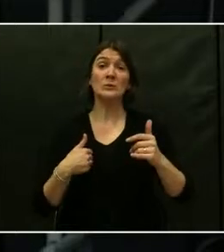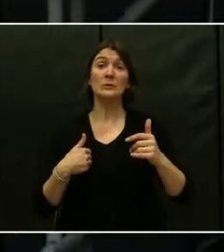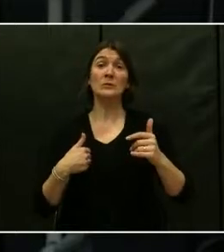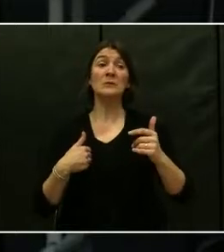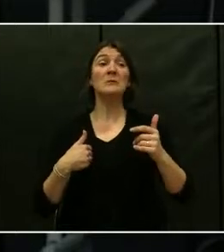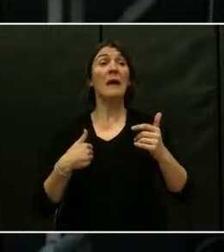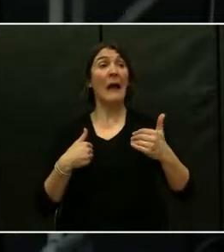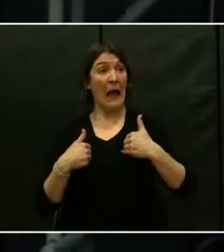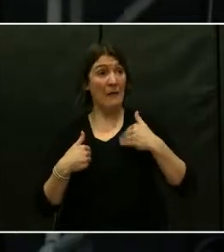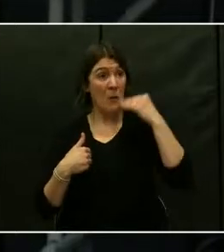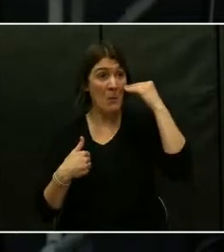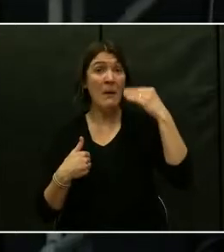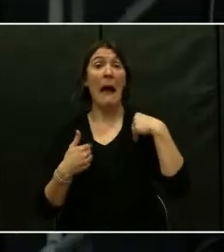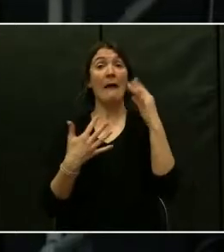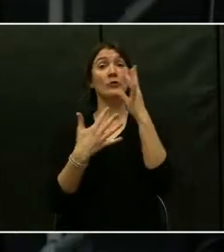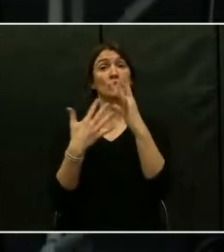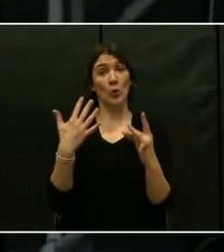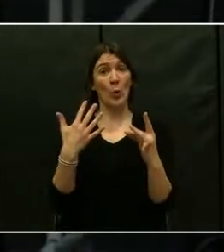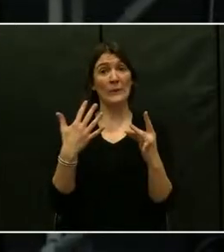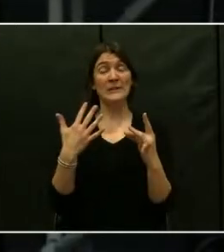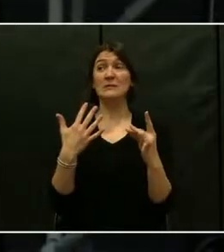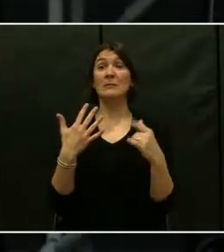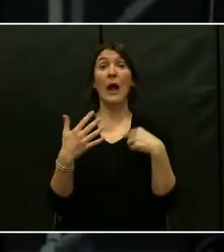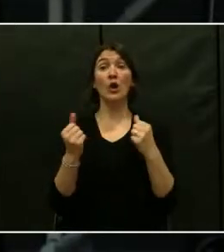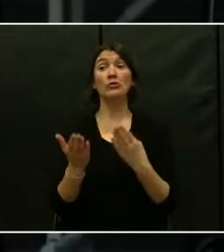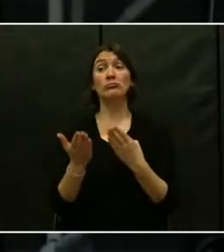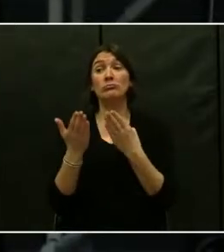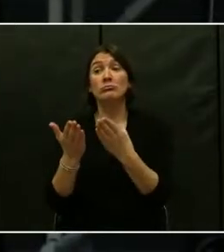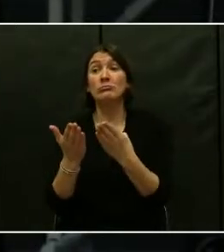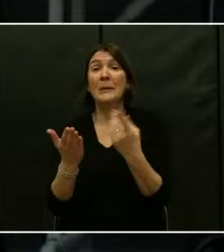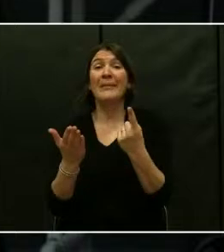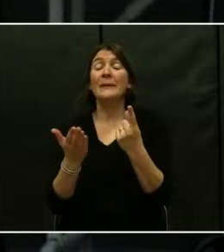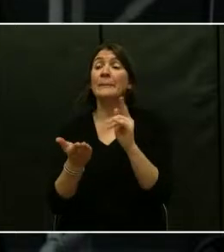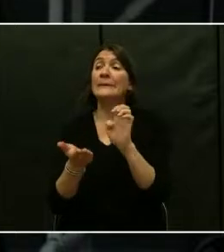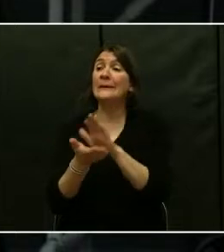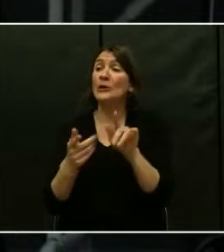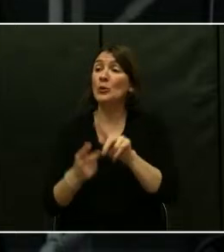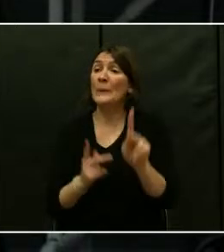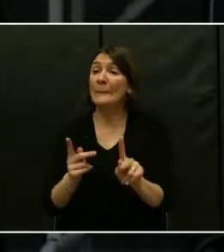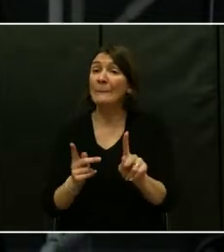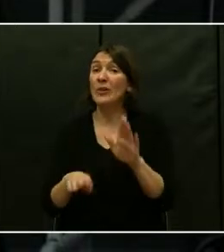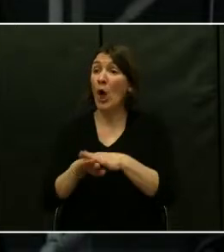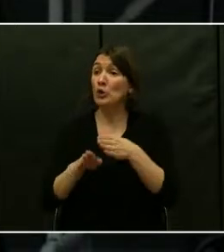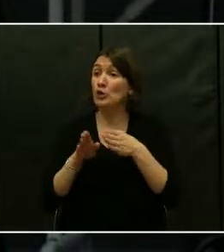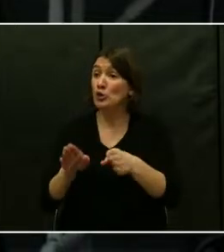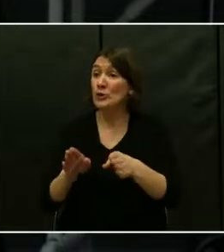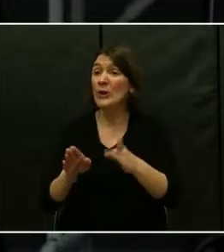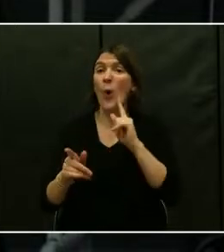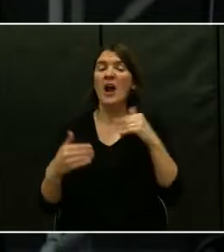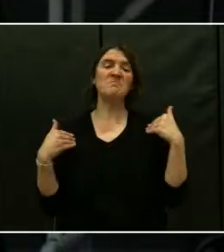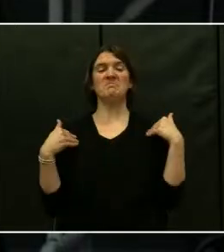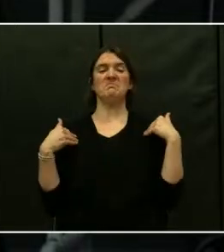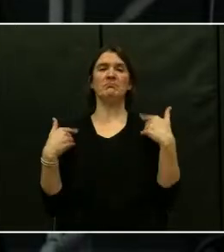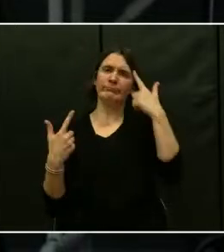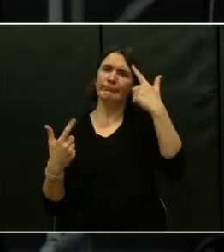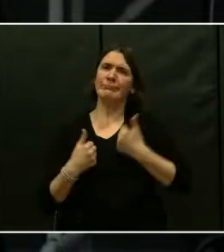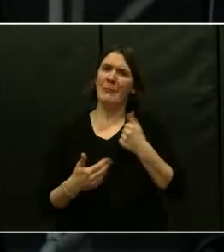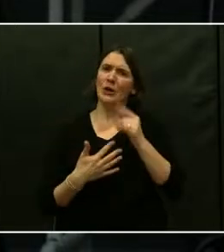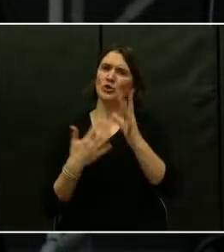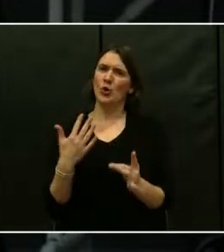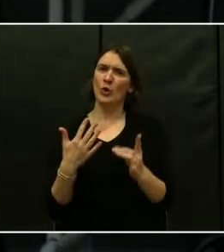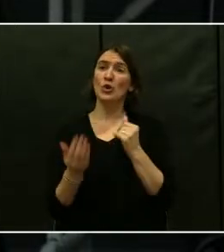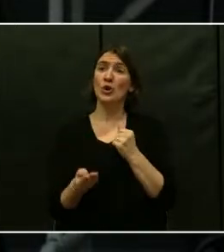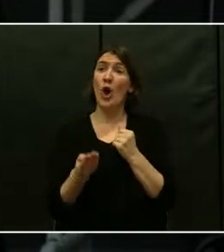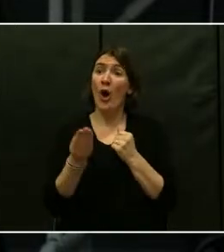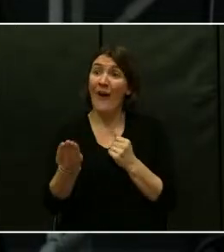have the luxury of choice to offer a small kindness or not to offer a small